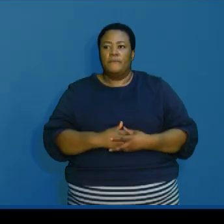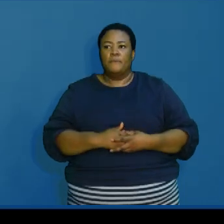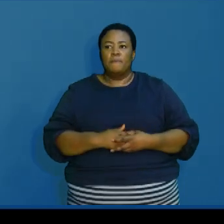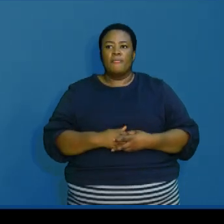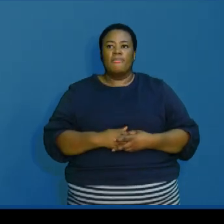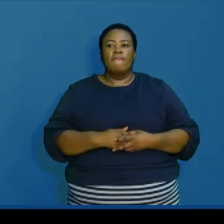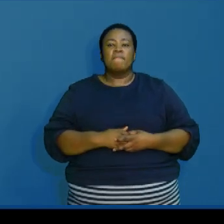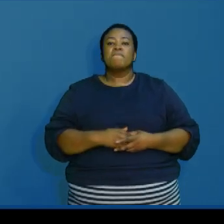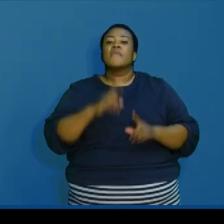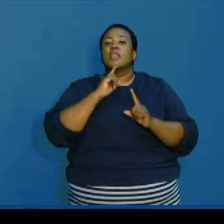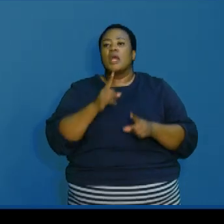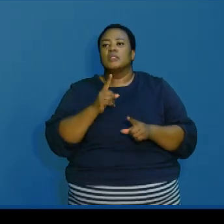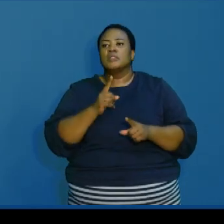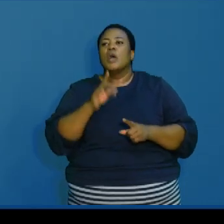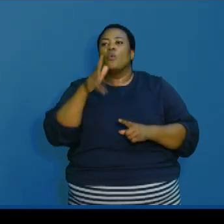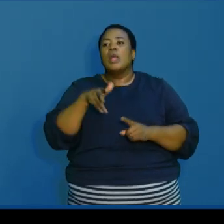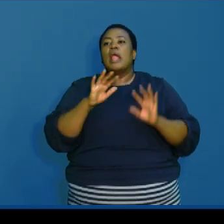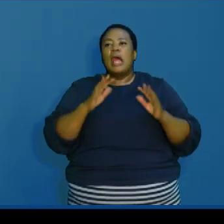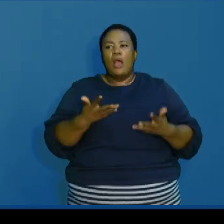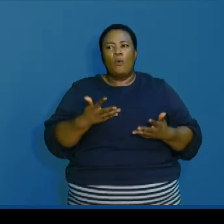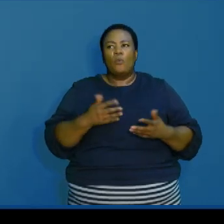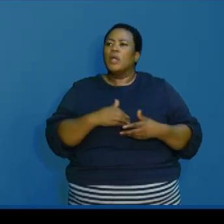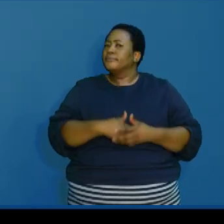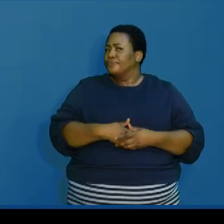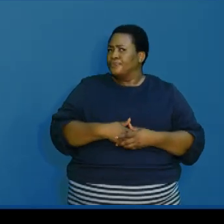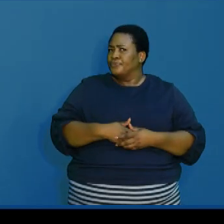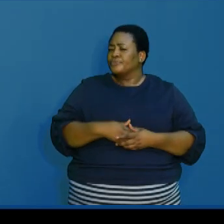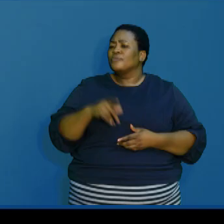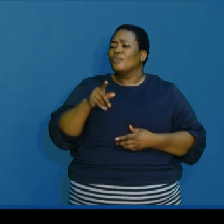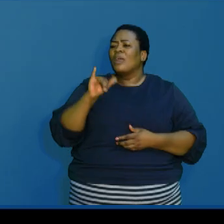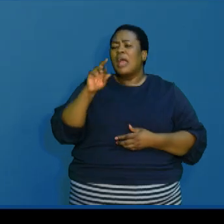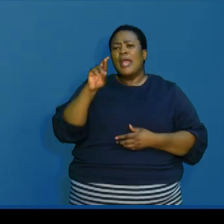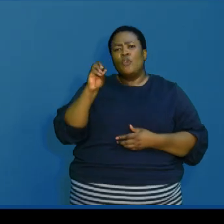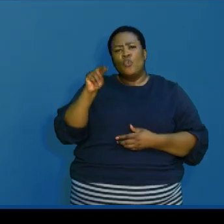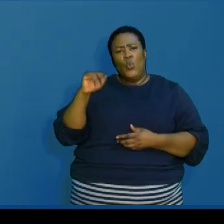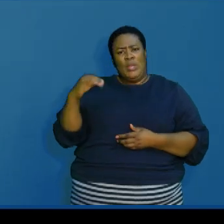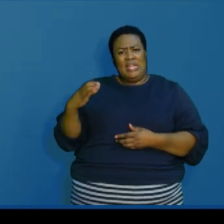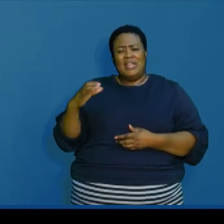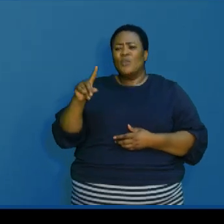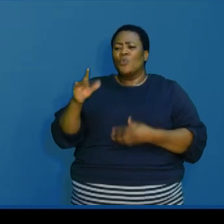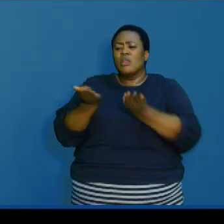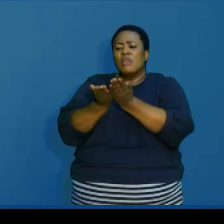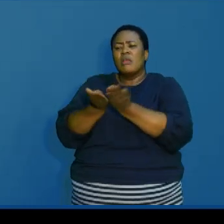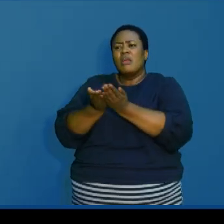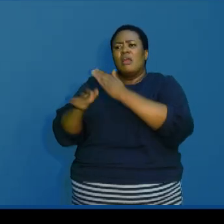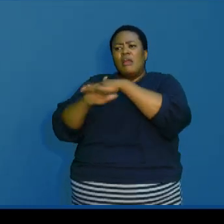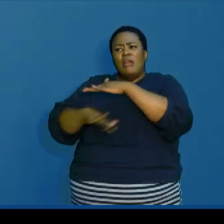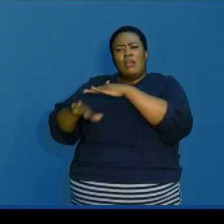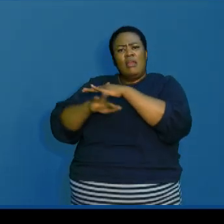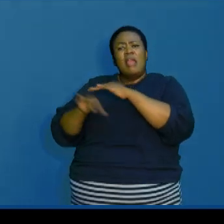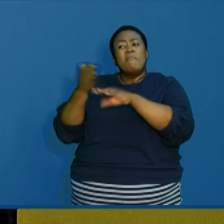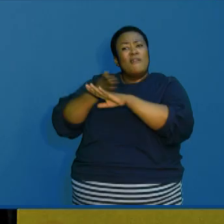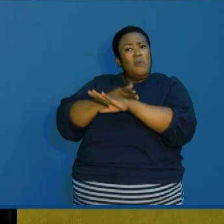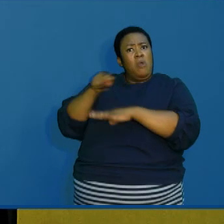An answer would be, it is ironic that as a primary school learner, Tammy used to love